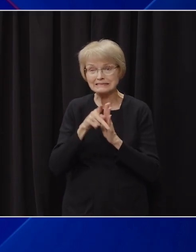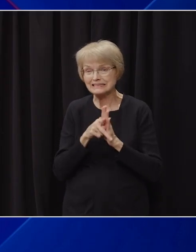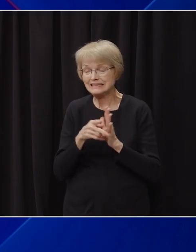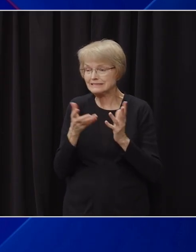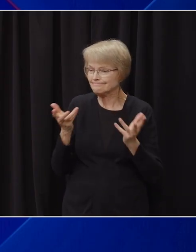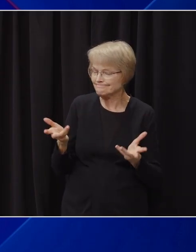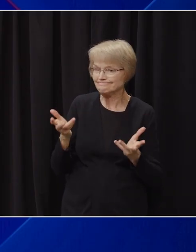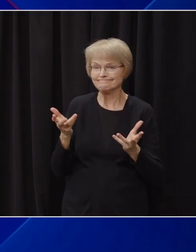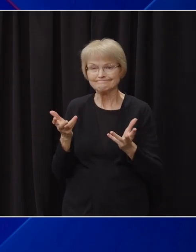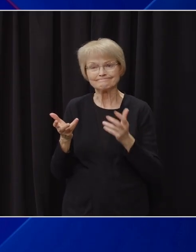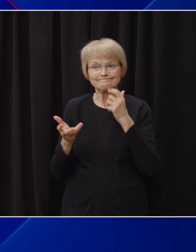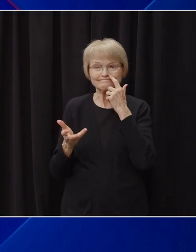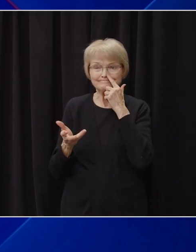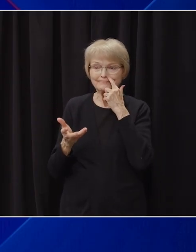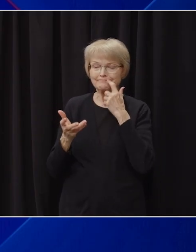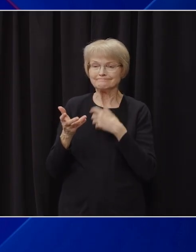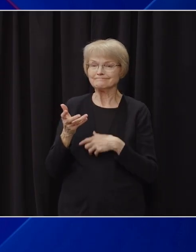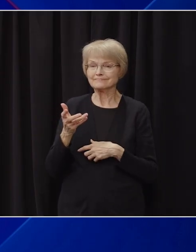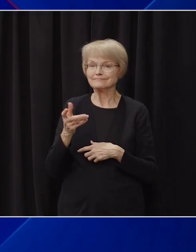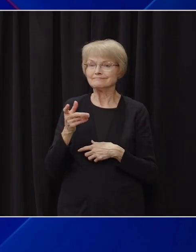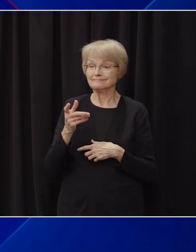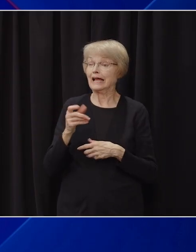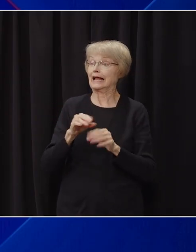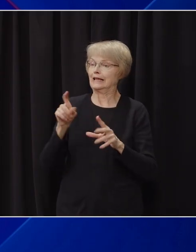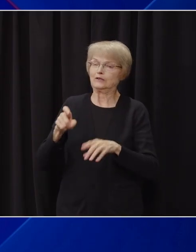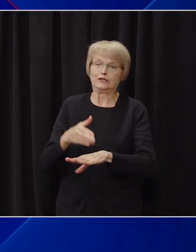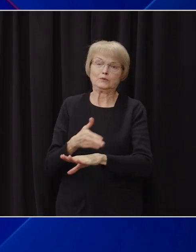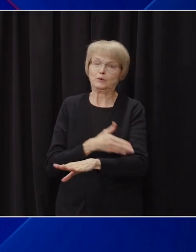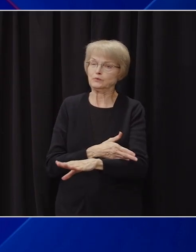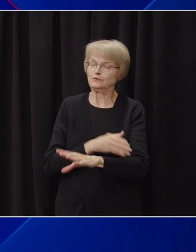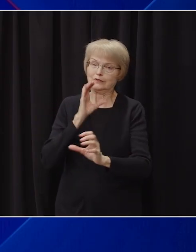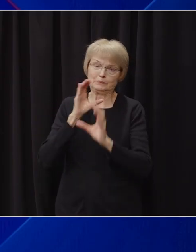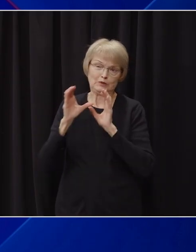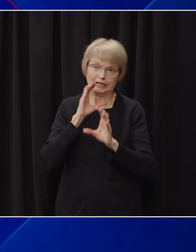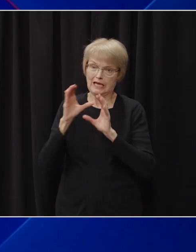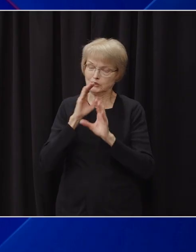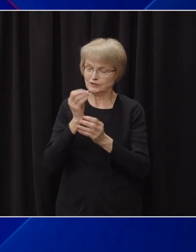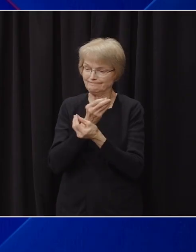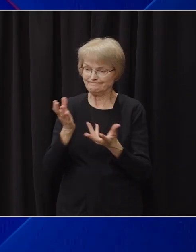that need to clearly improve on communication. It's